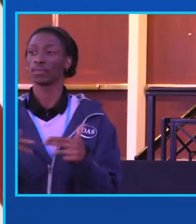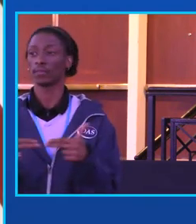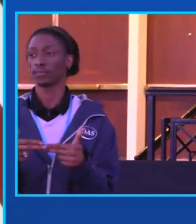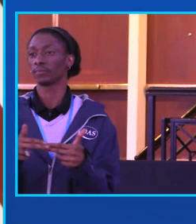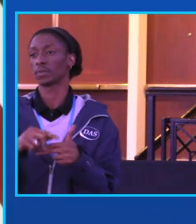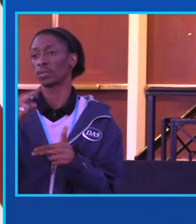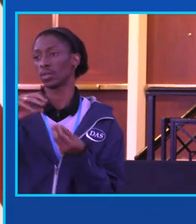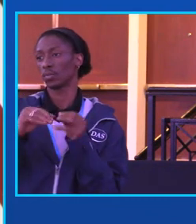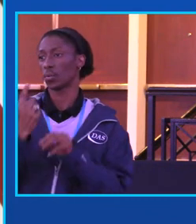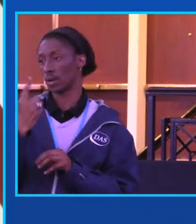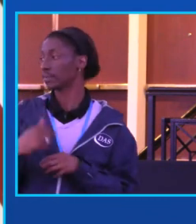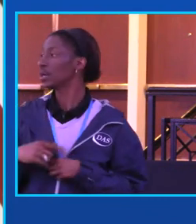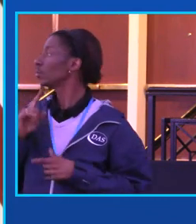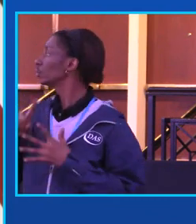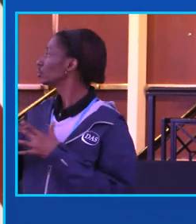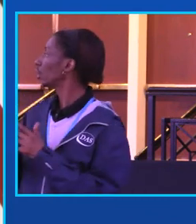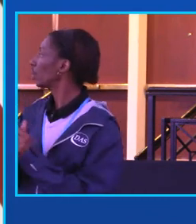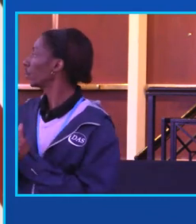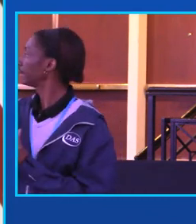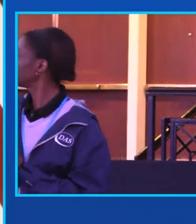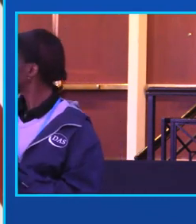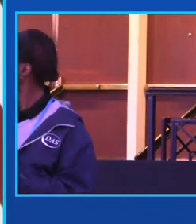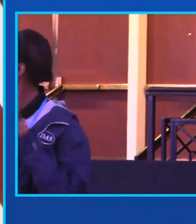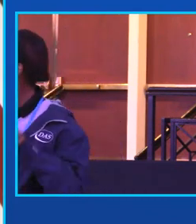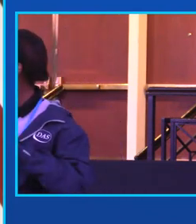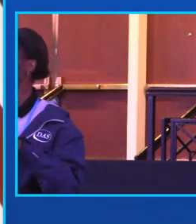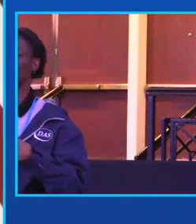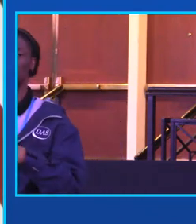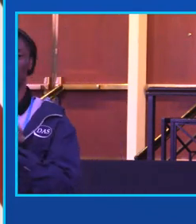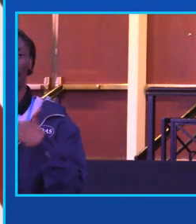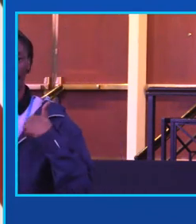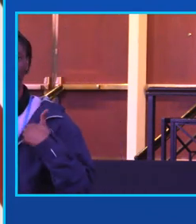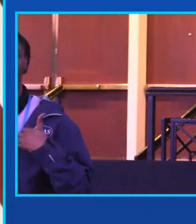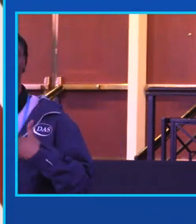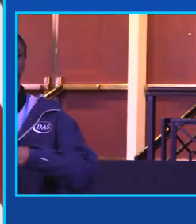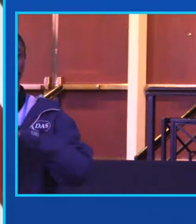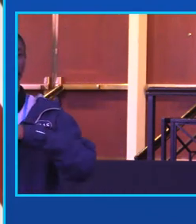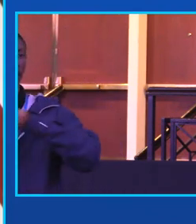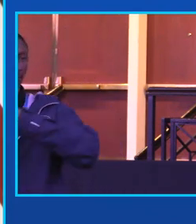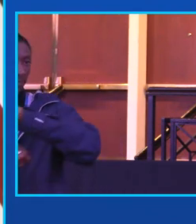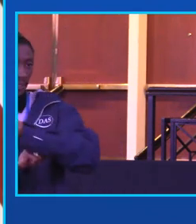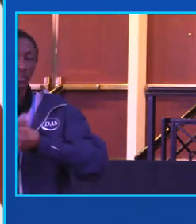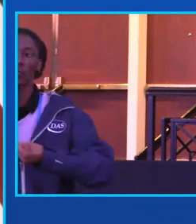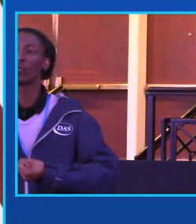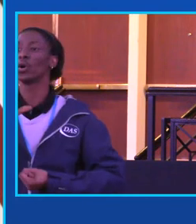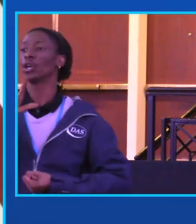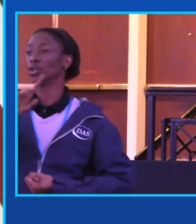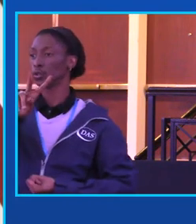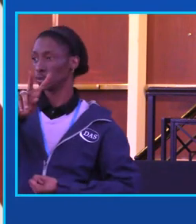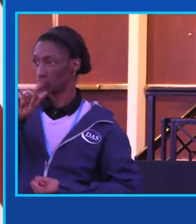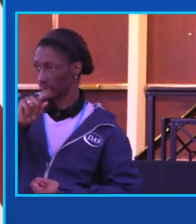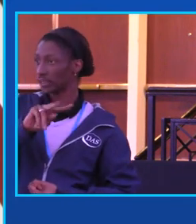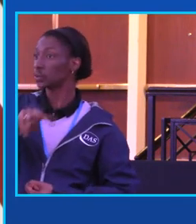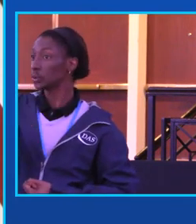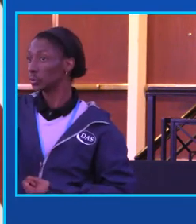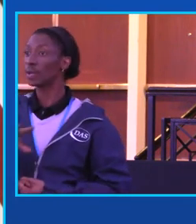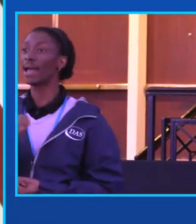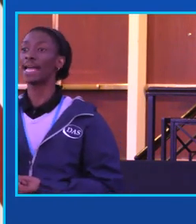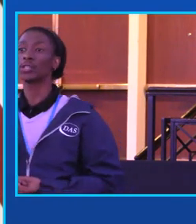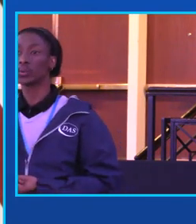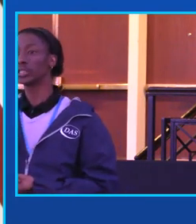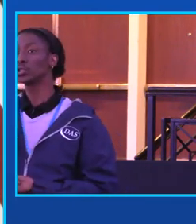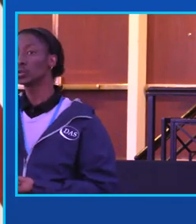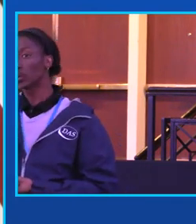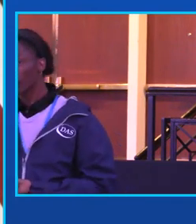We're going to start with major new investments we're making in order to lay the foundation for 2022 and 2024